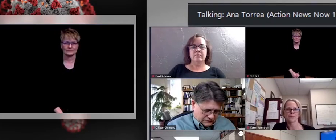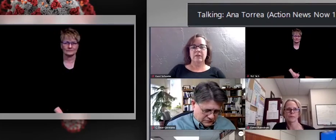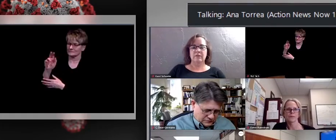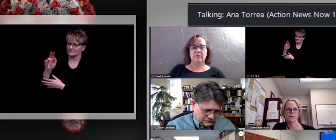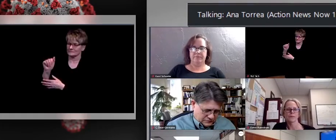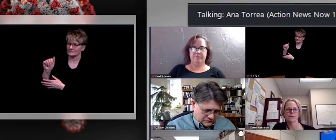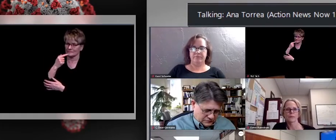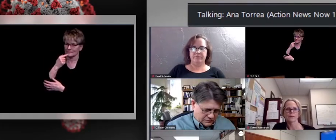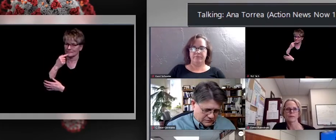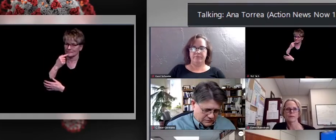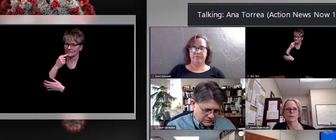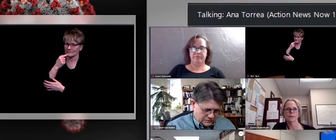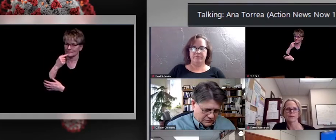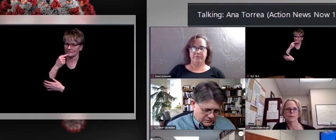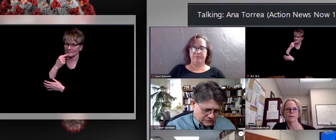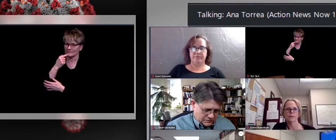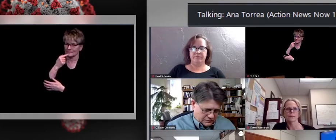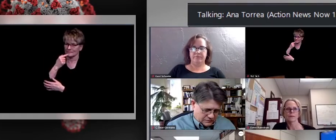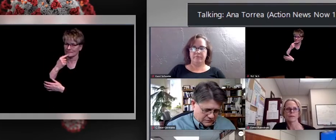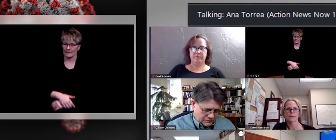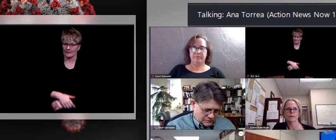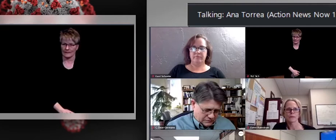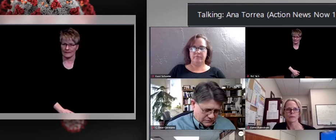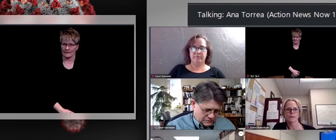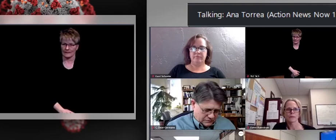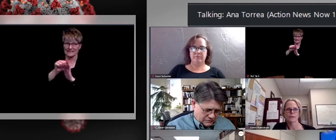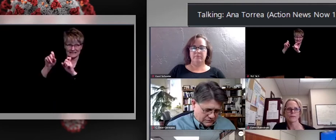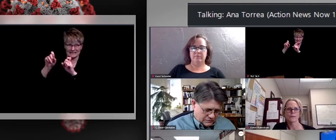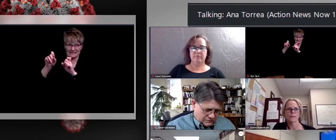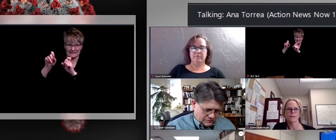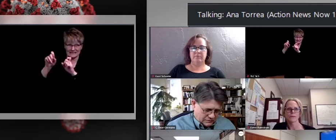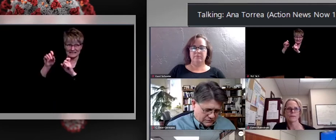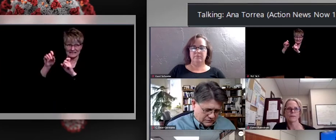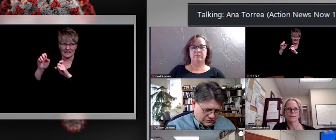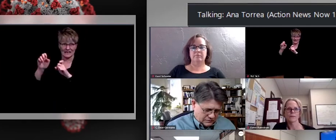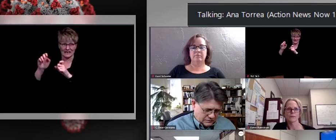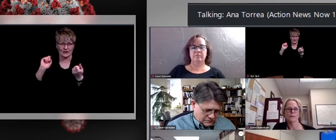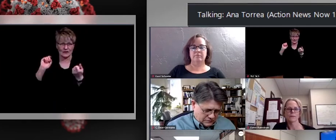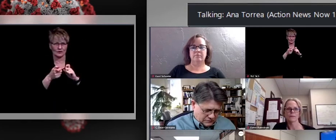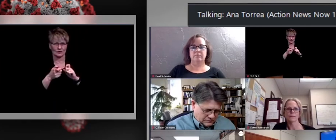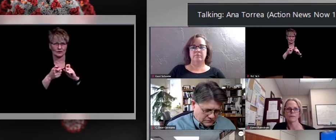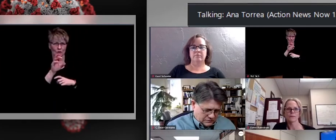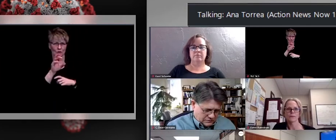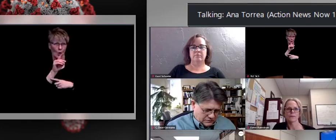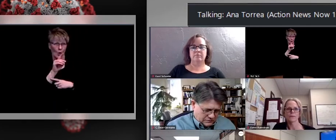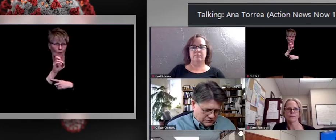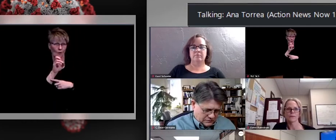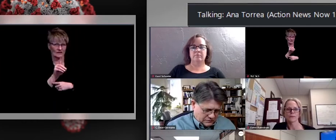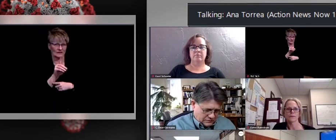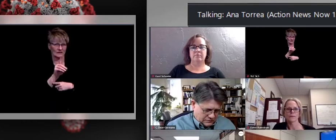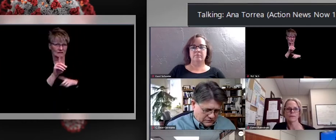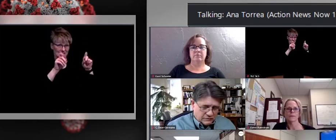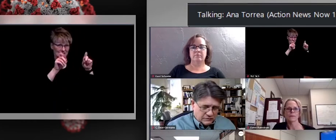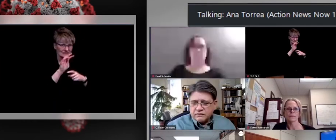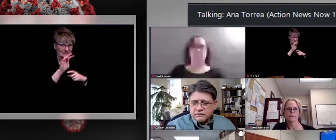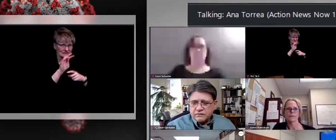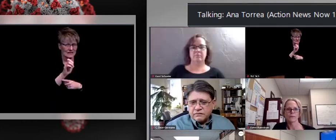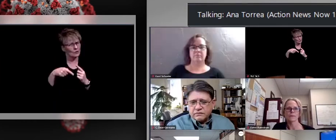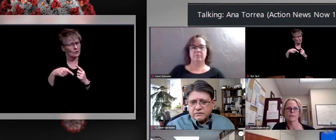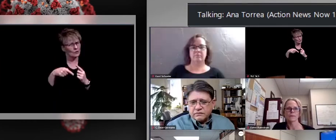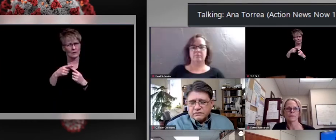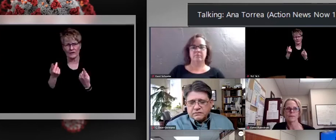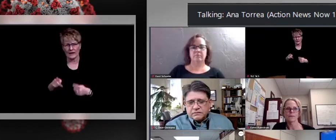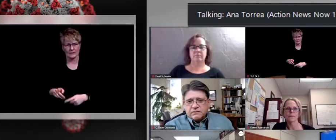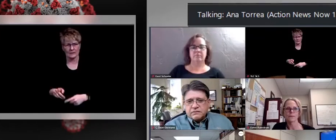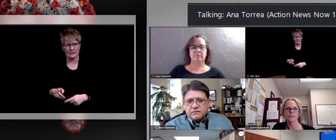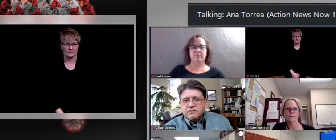into a vaccination site. Of our state testing sites, you'll be turning that into a vaccine site?